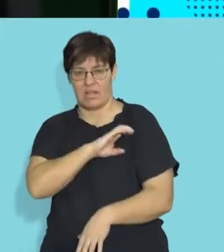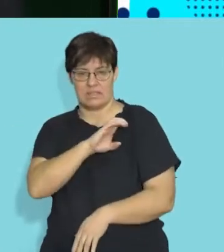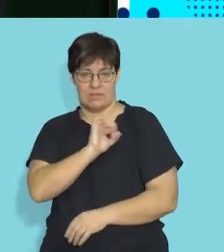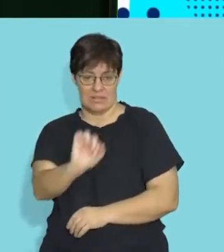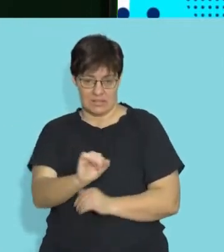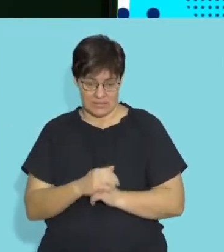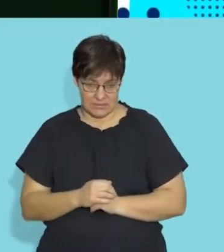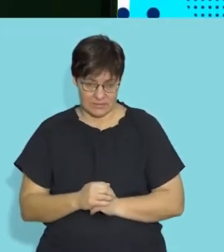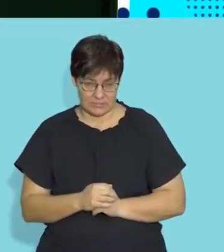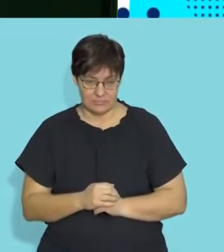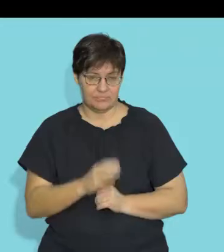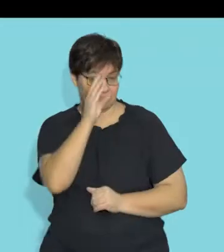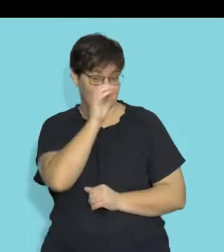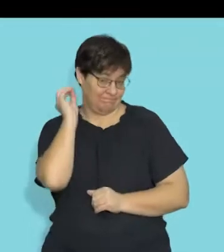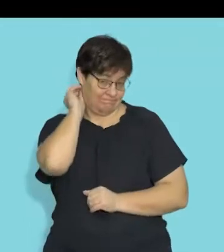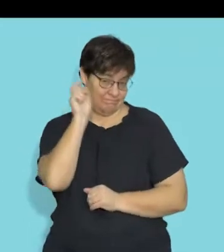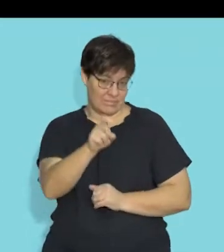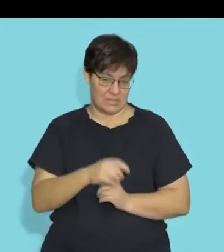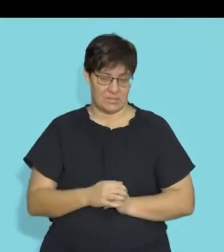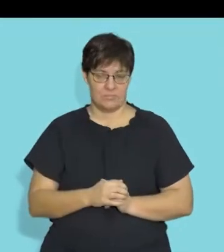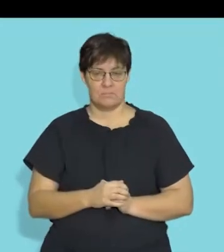customers. Okay, so keep that in mind.